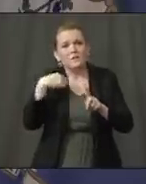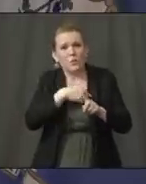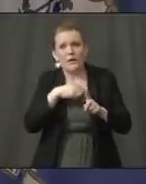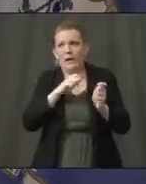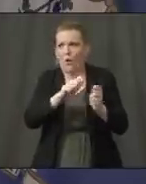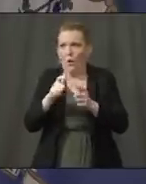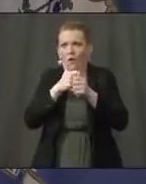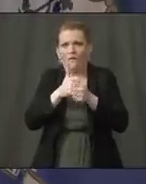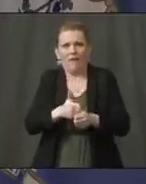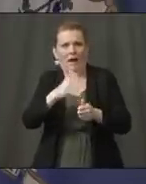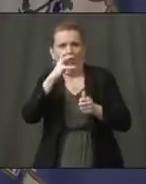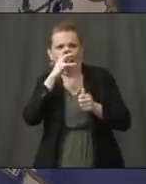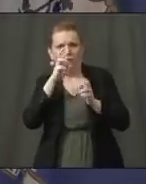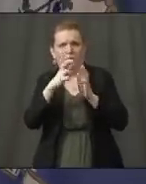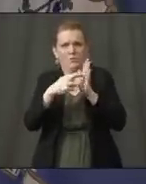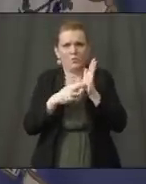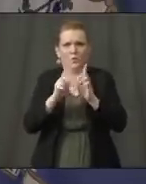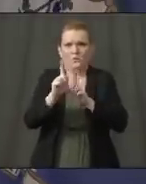and